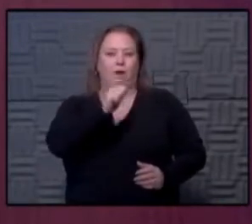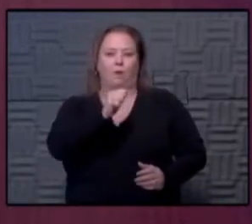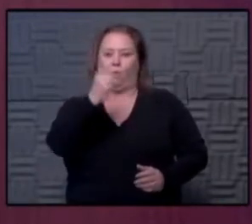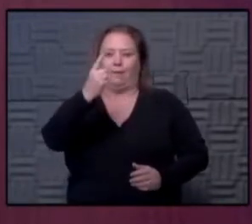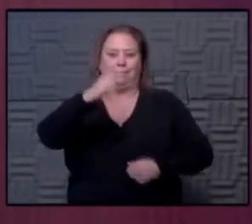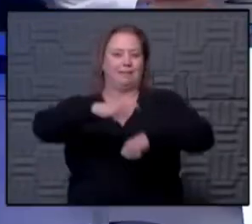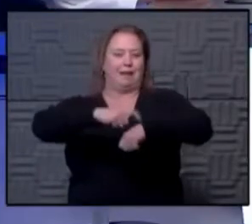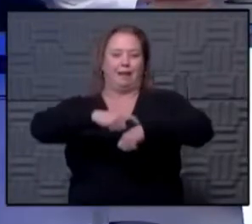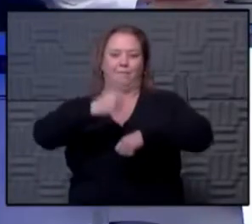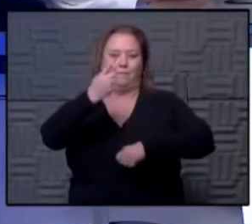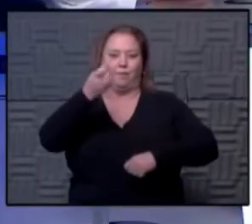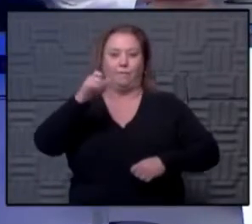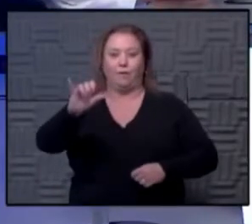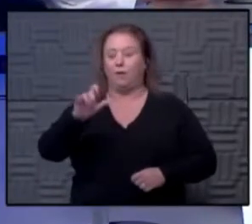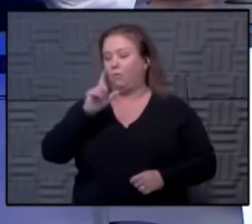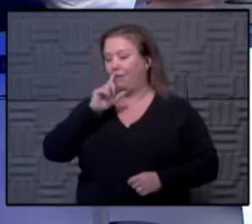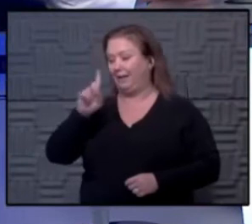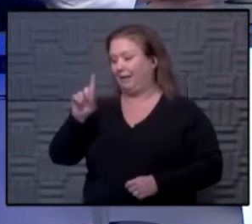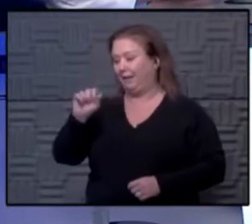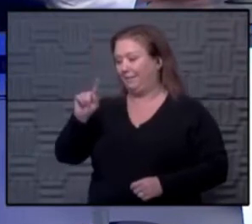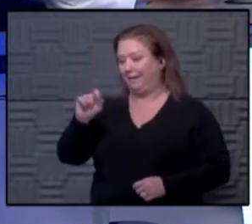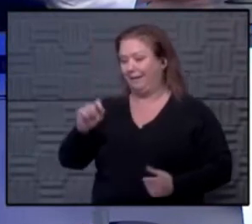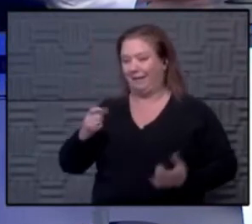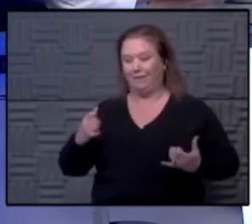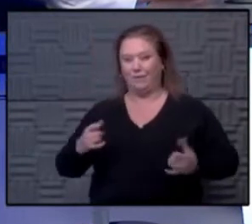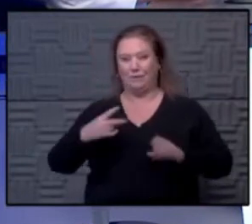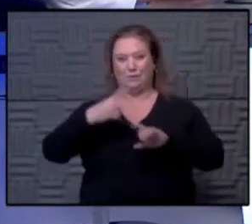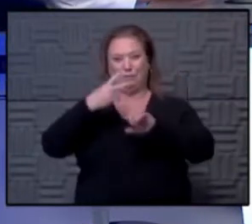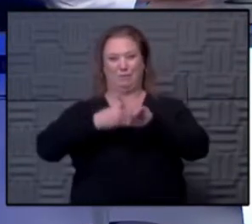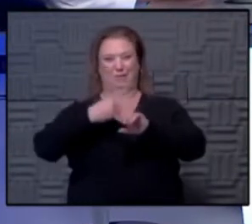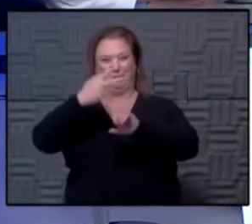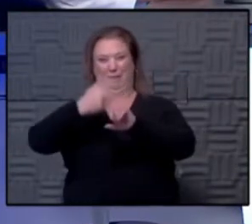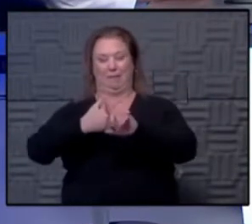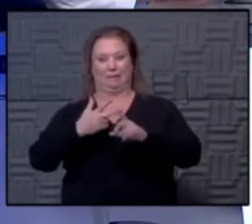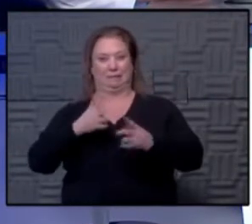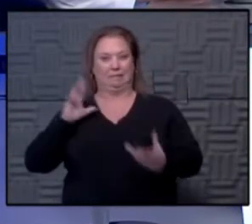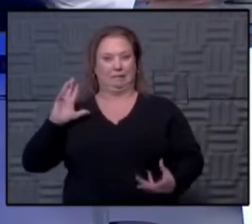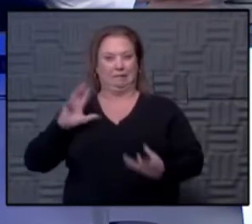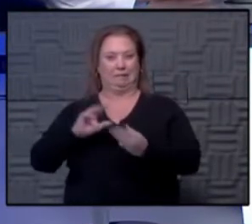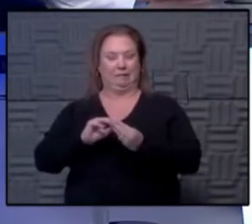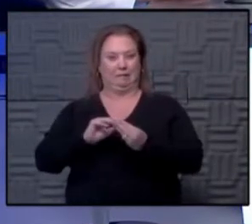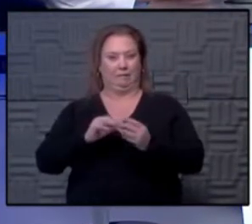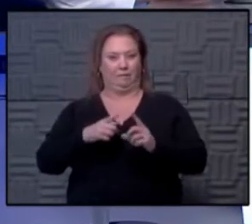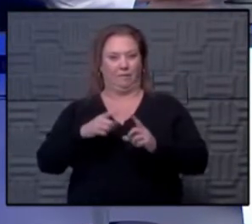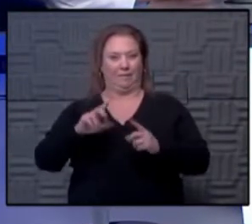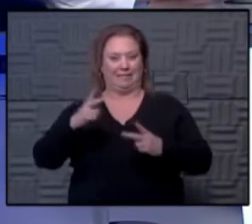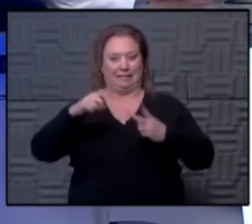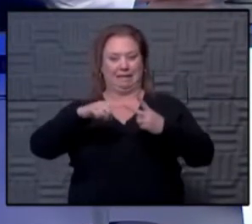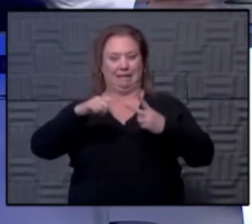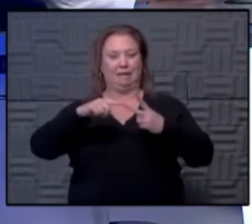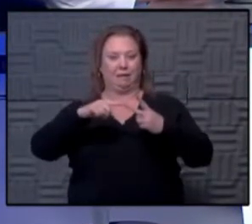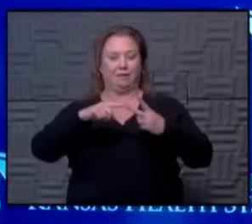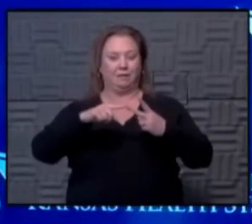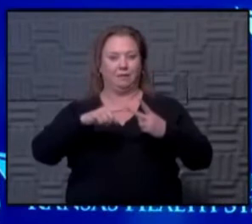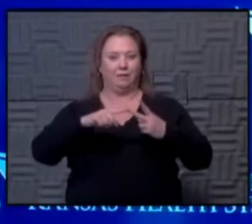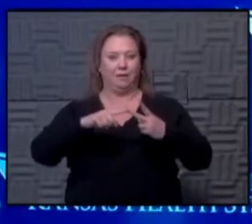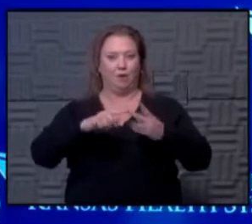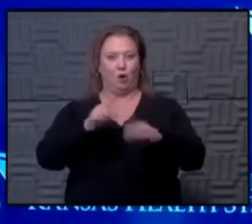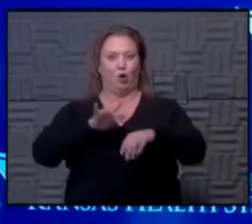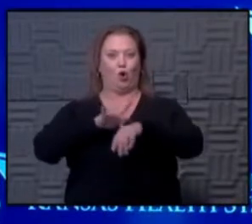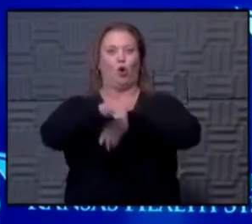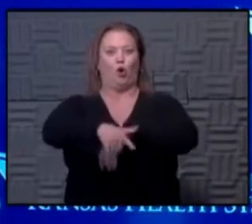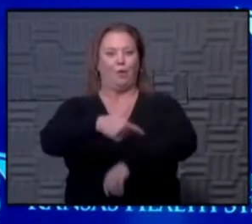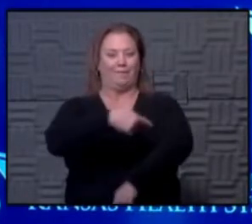forever. Right. We only have data really, for maybe two and a half or 3 months from the second dose for even those that were